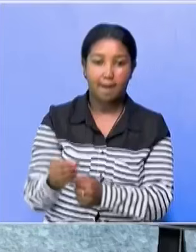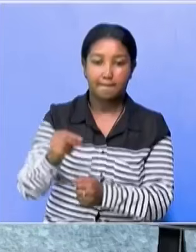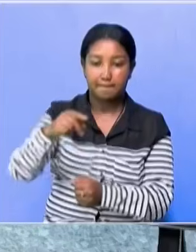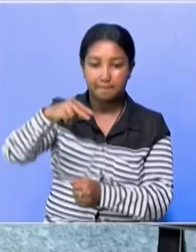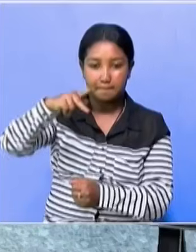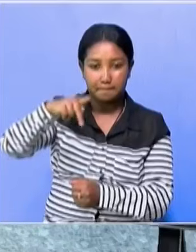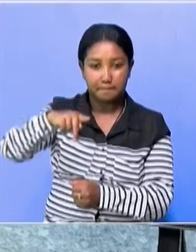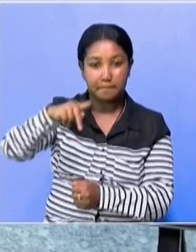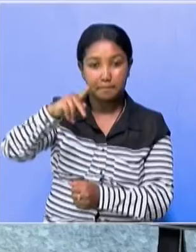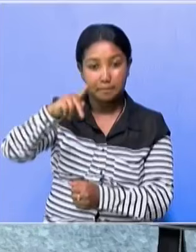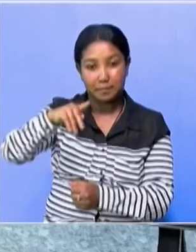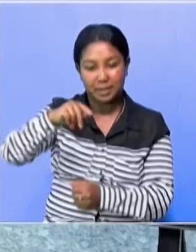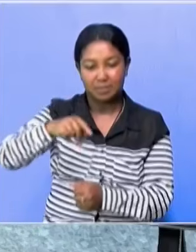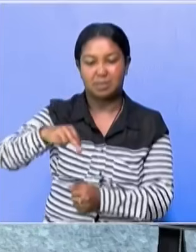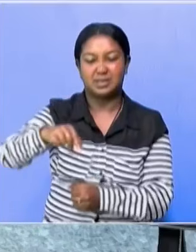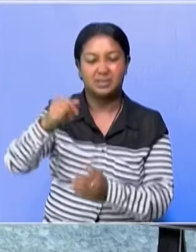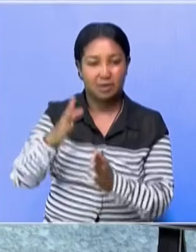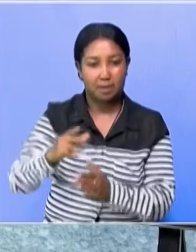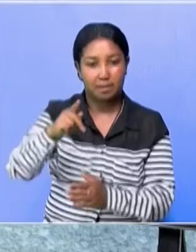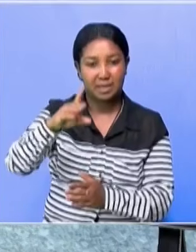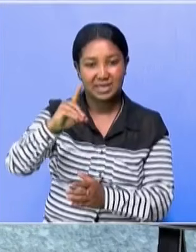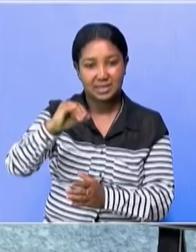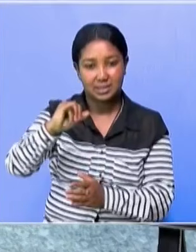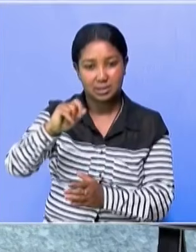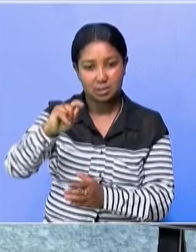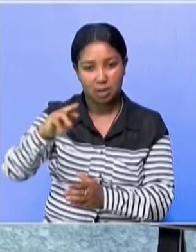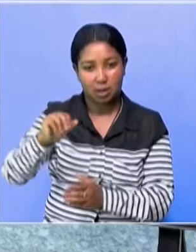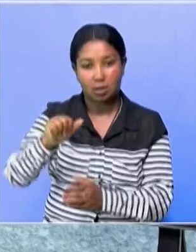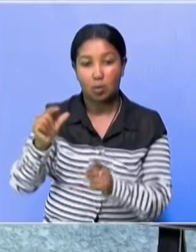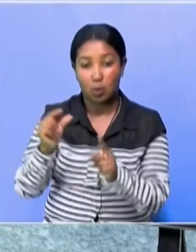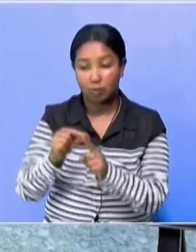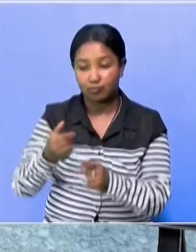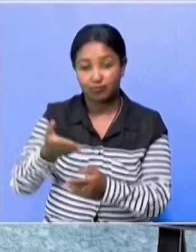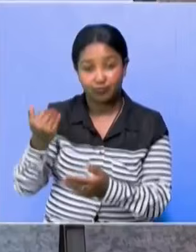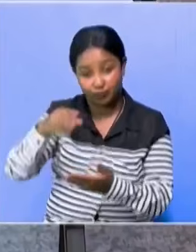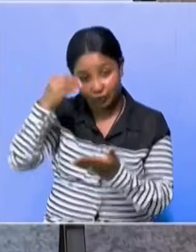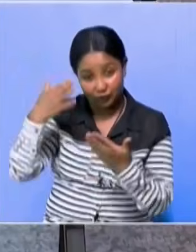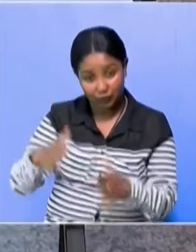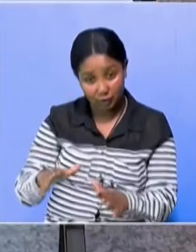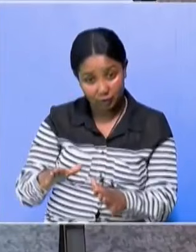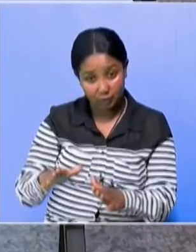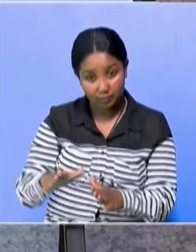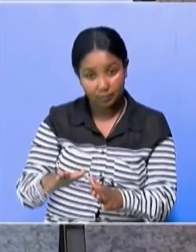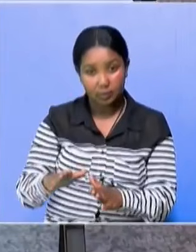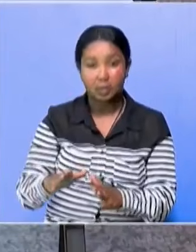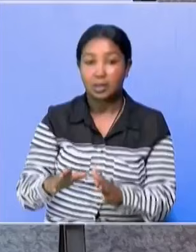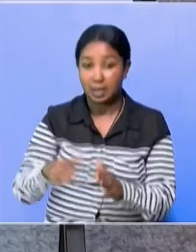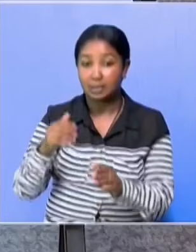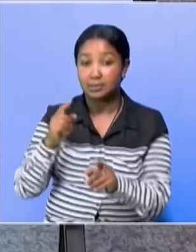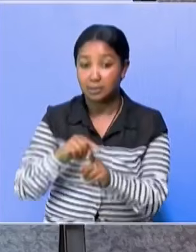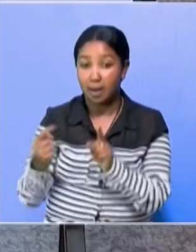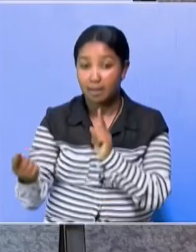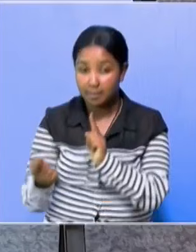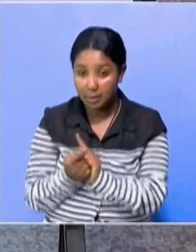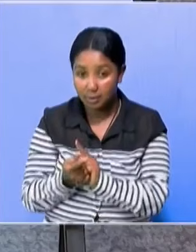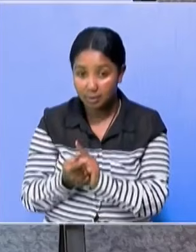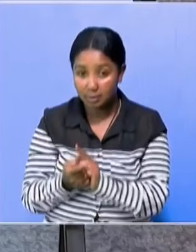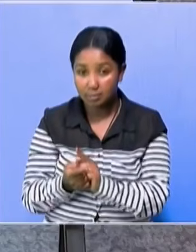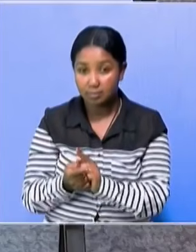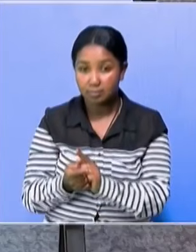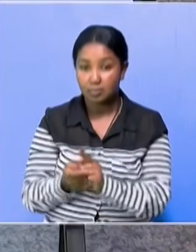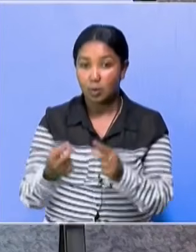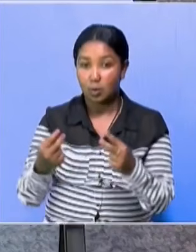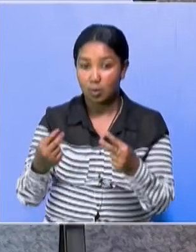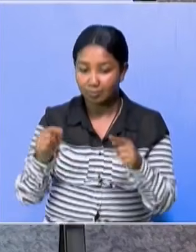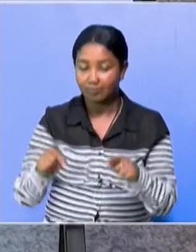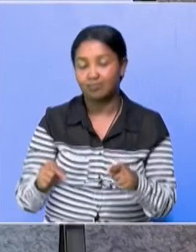pedestrian, and some other words that we have seen so far. Till we meet next time, that's all we